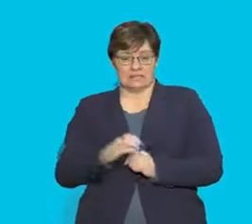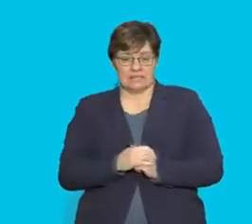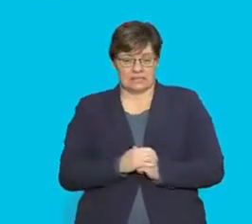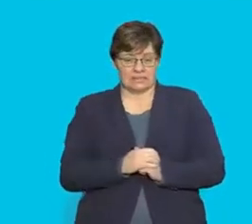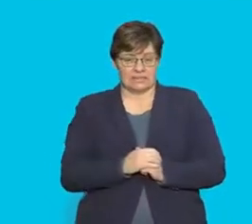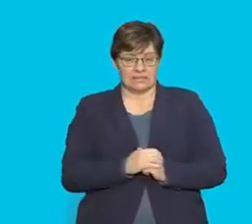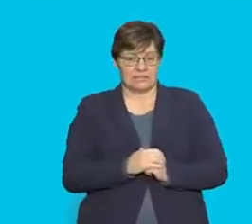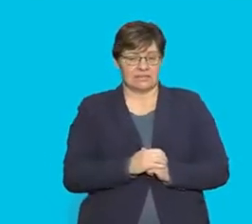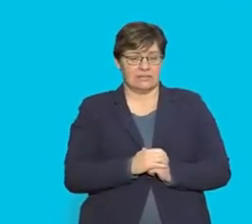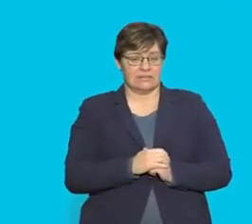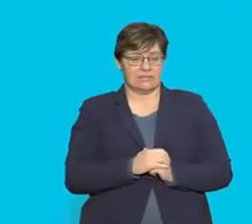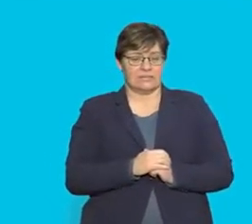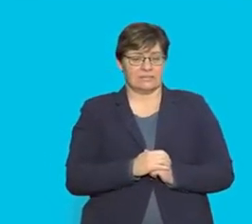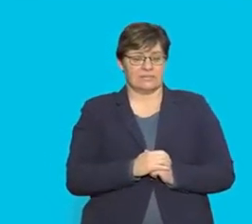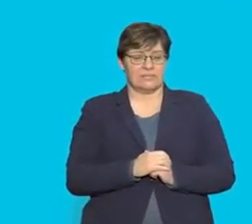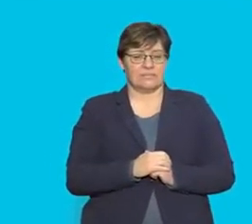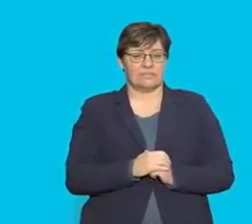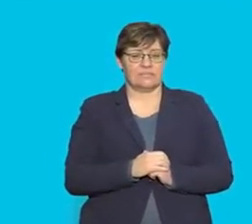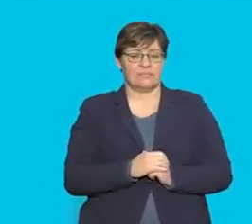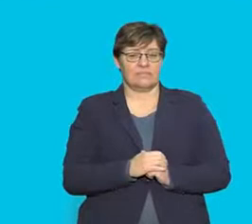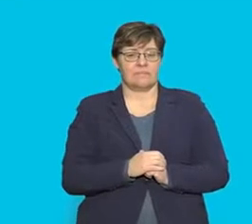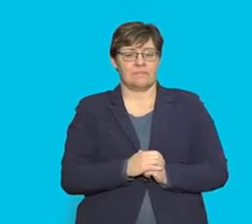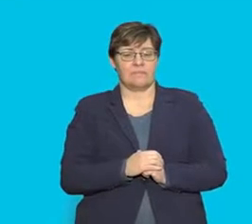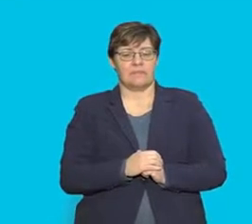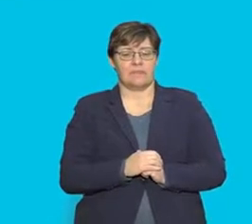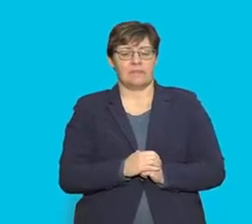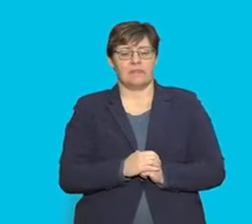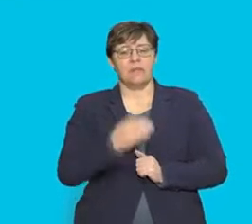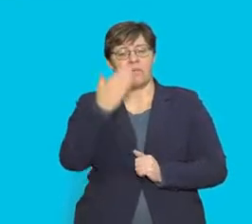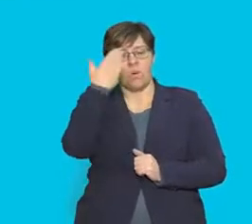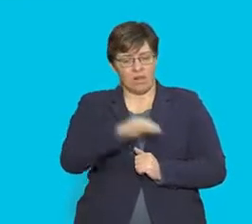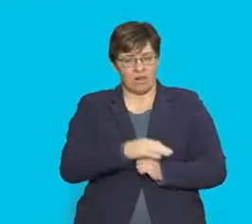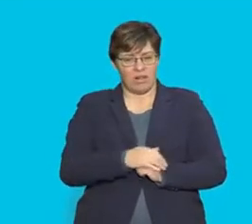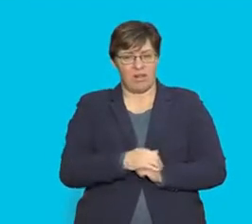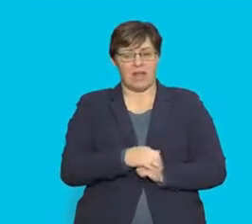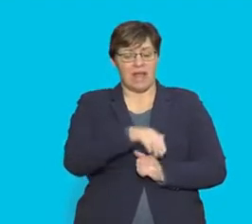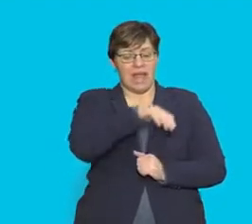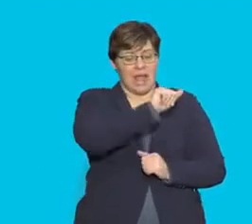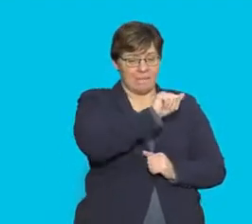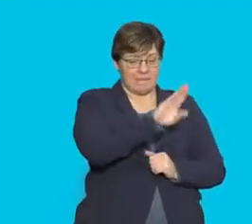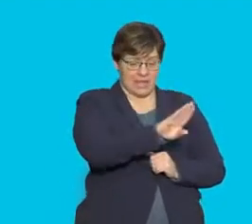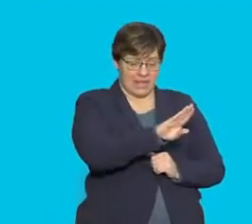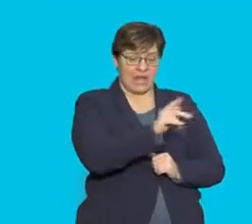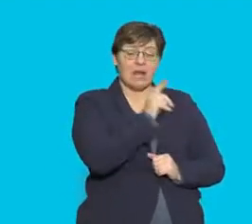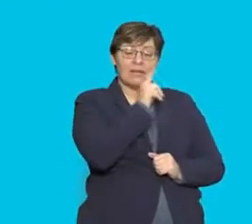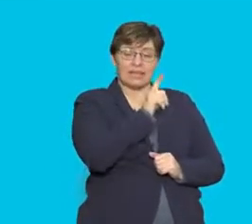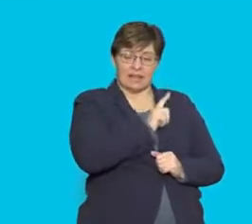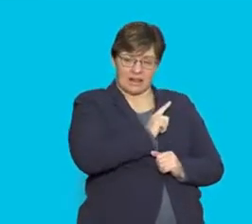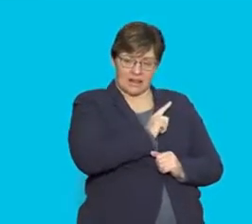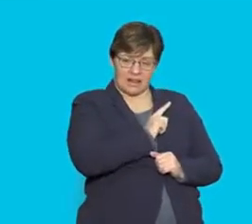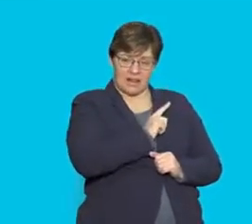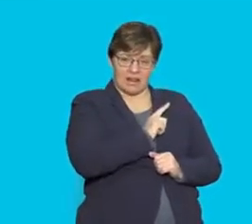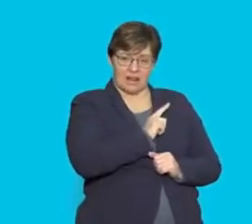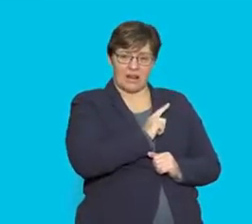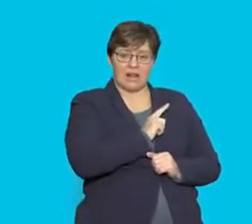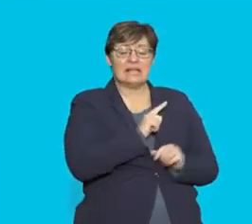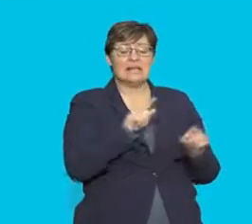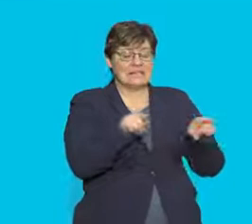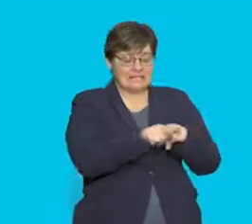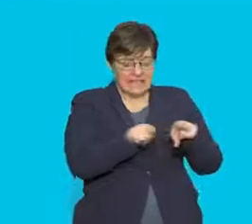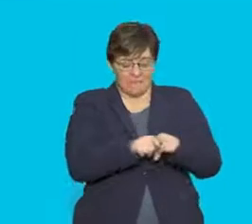rather, plus B, C. And I know that A, B, I was told that this is equals to